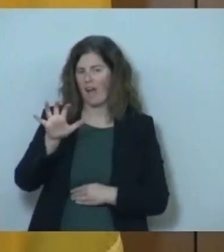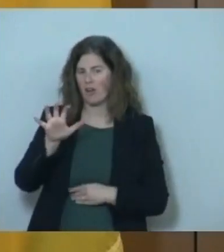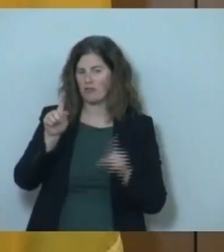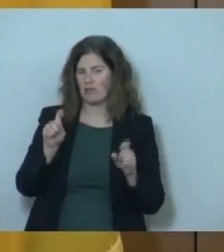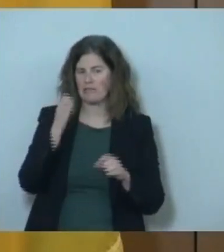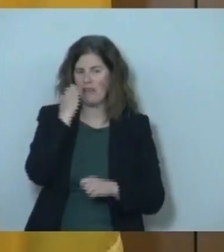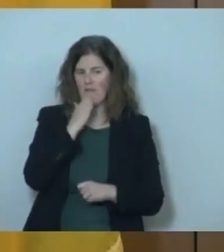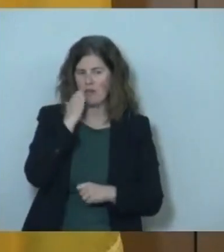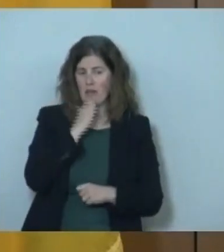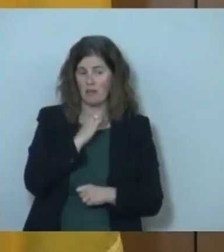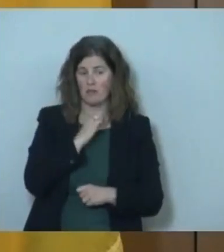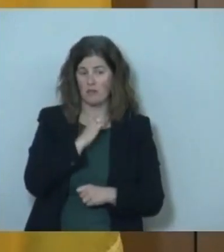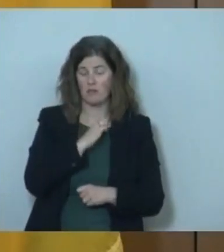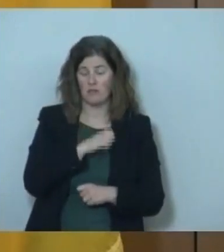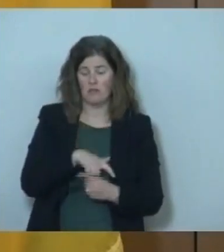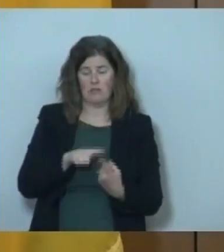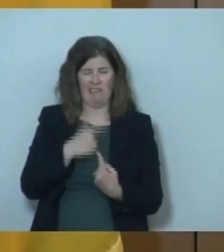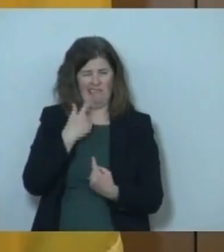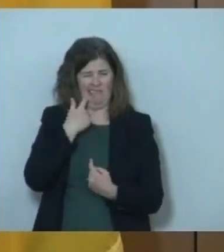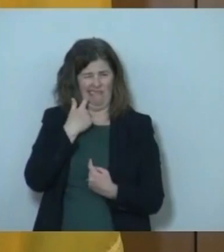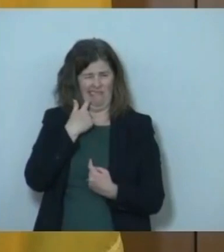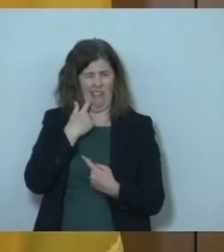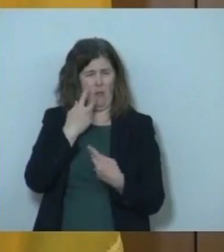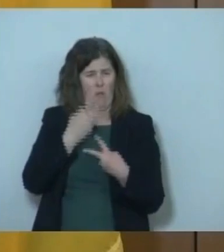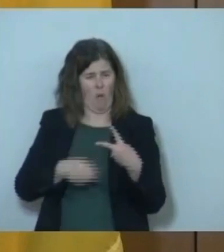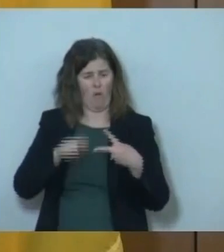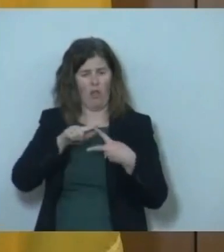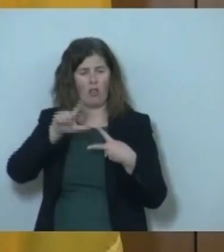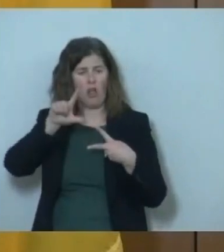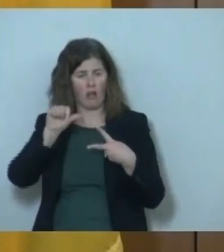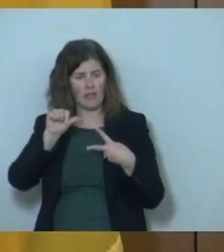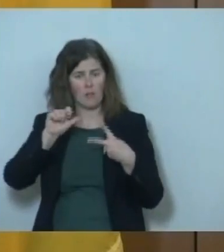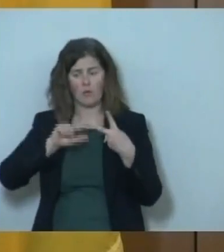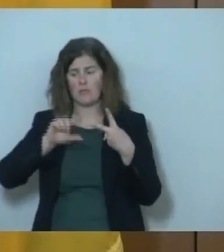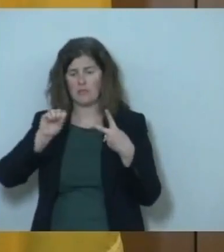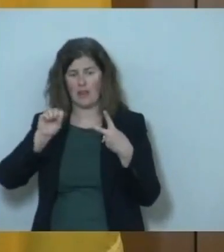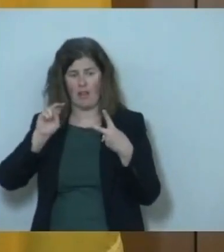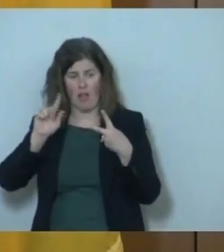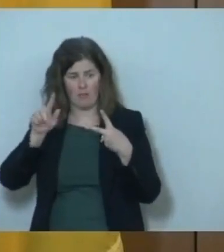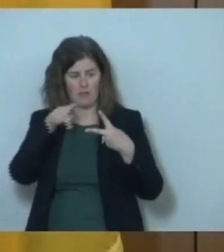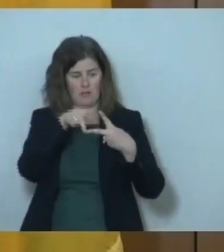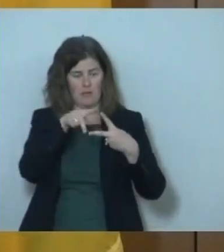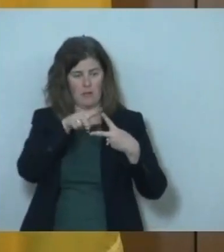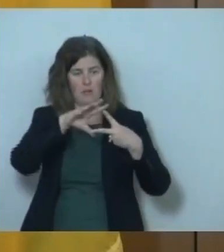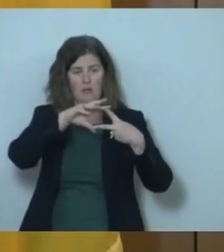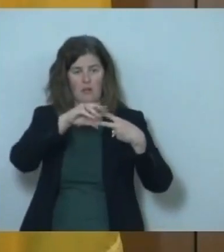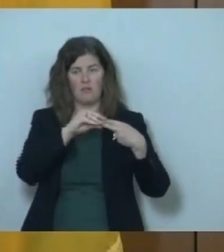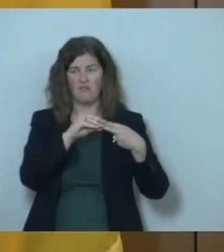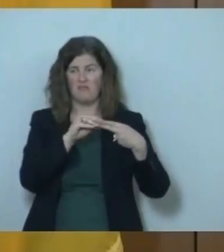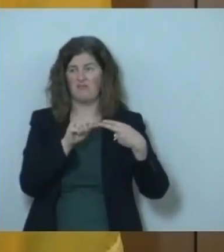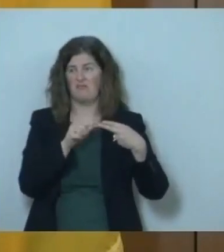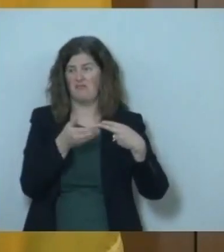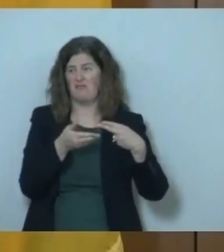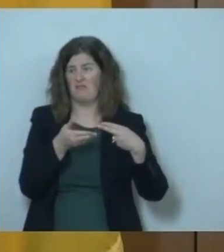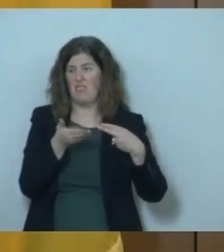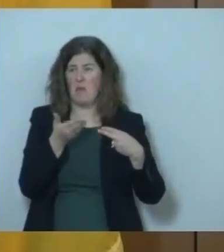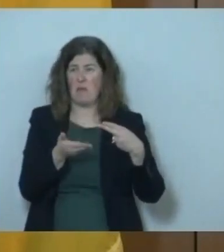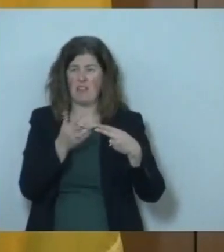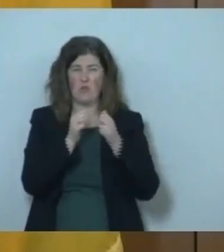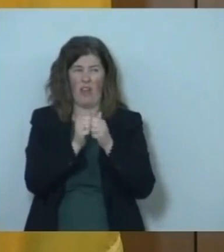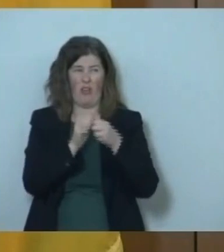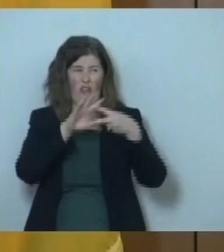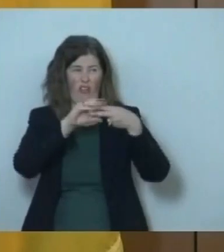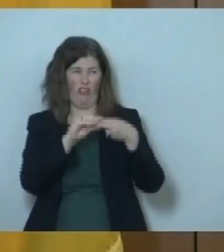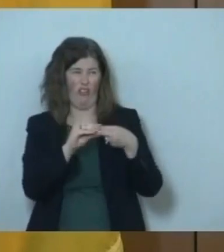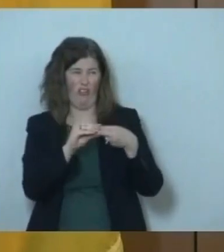Until very recently, both Los Alamos and Sandia do maybe